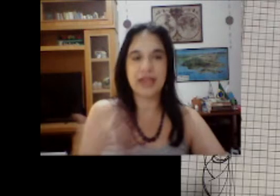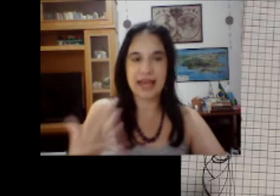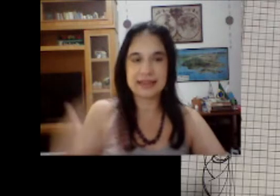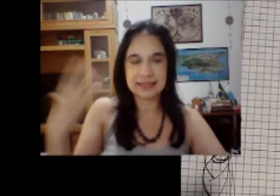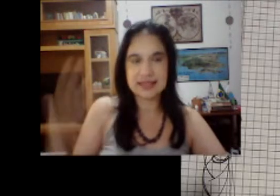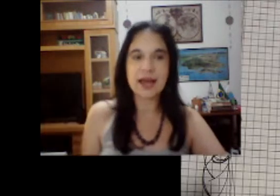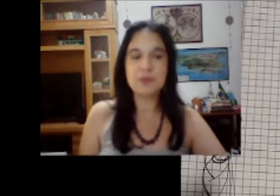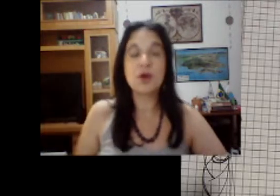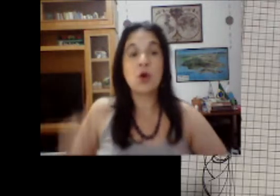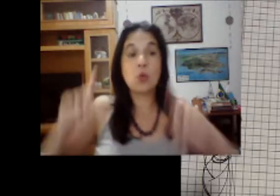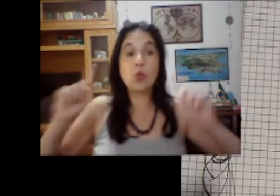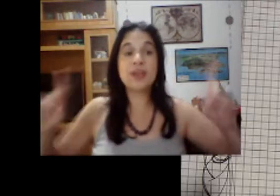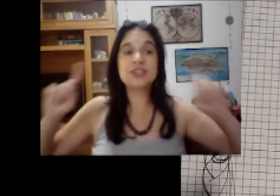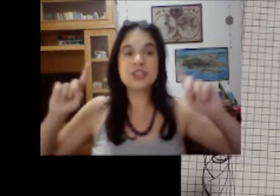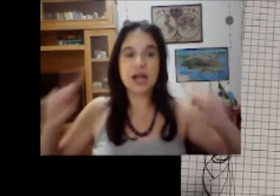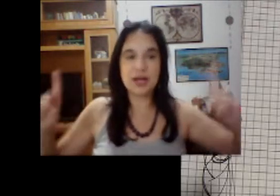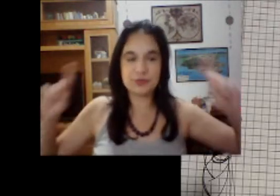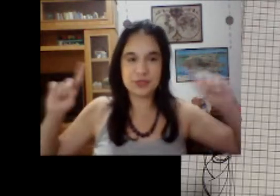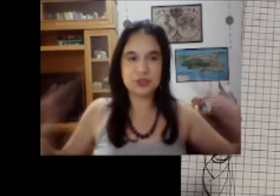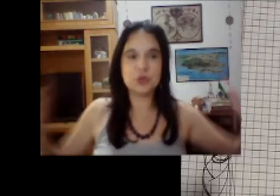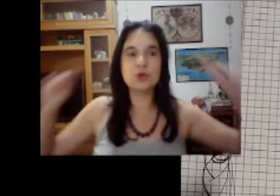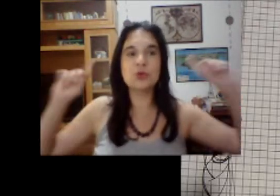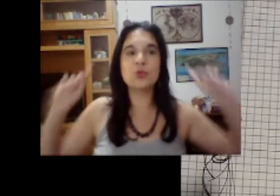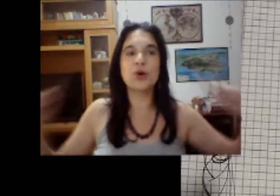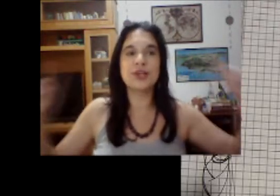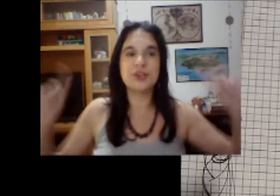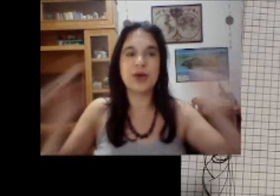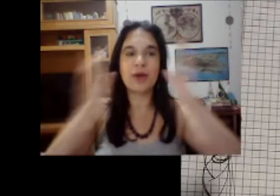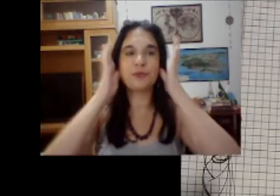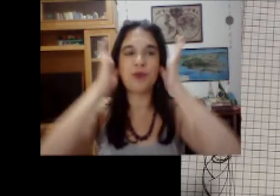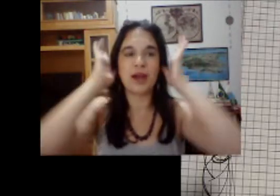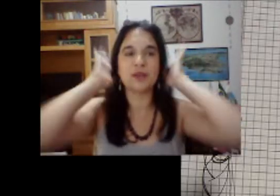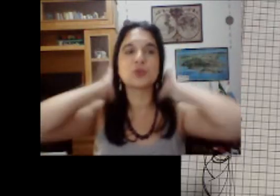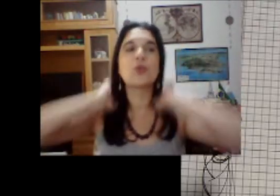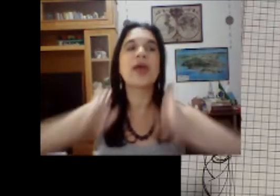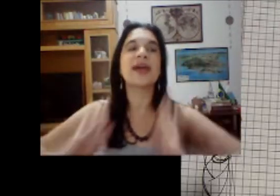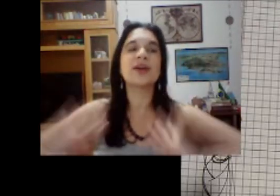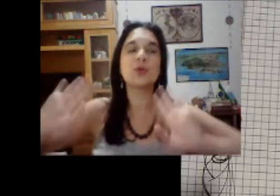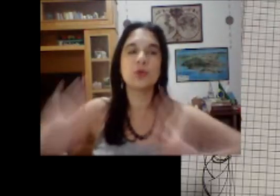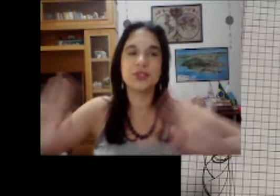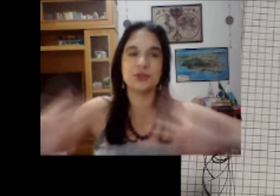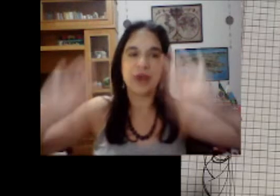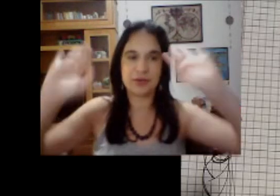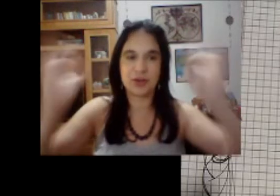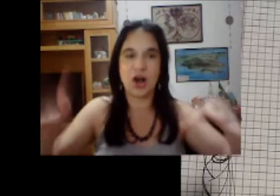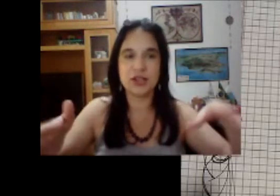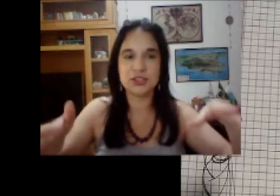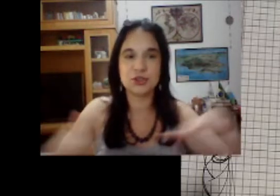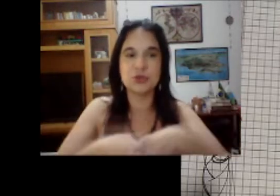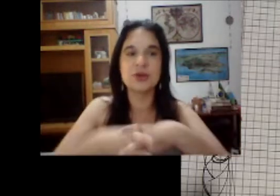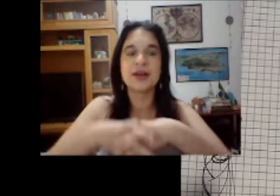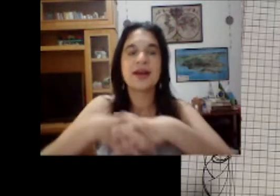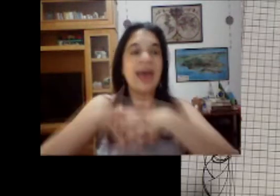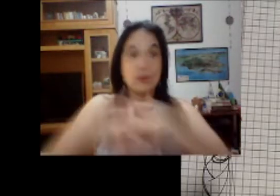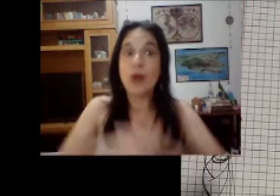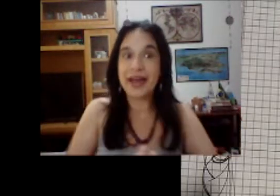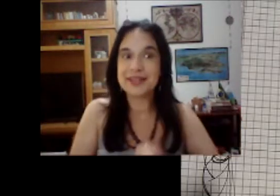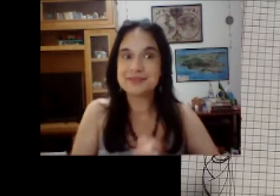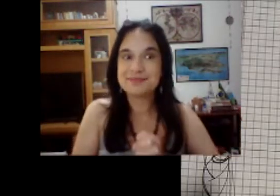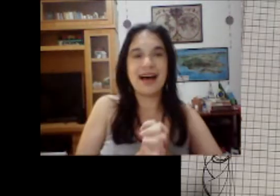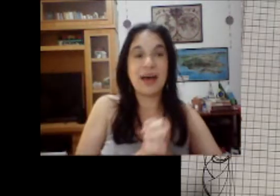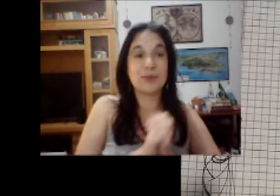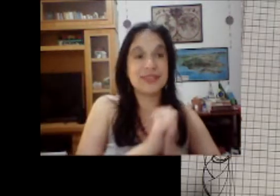gentry at the time, which of the two would you have followed? Where would you have gone to and